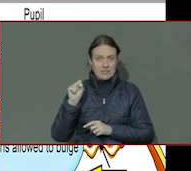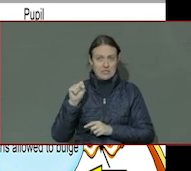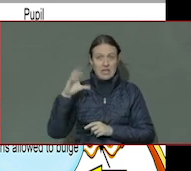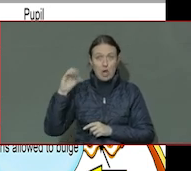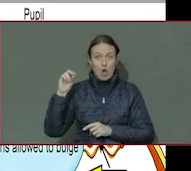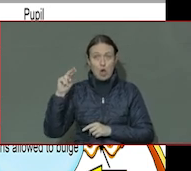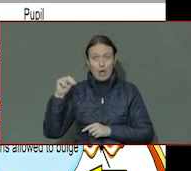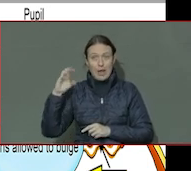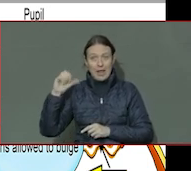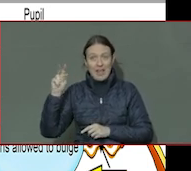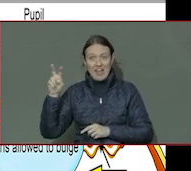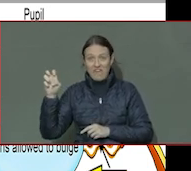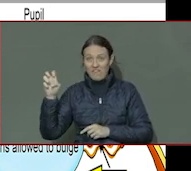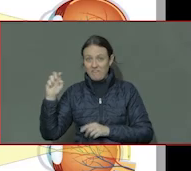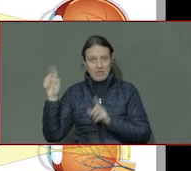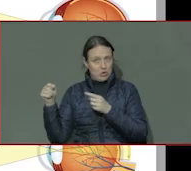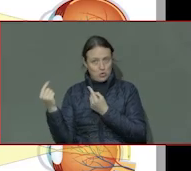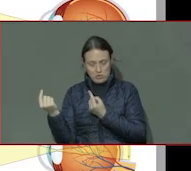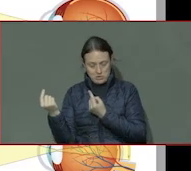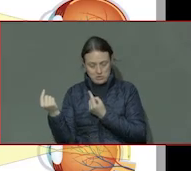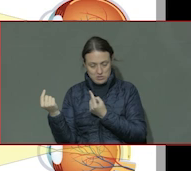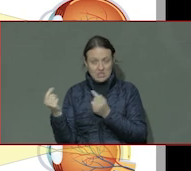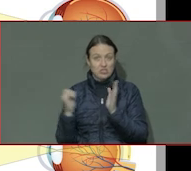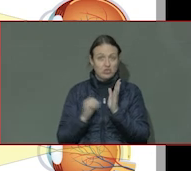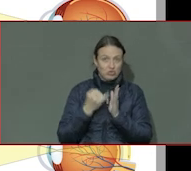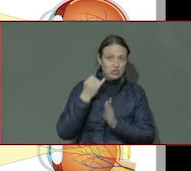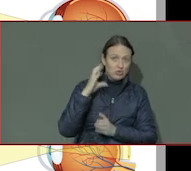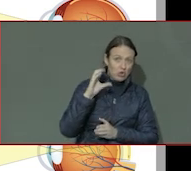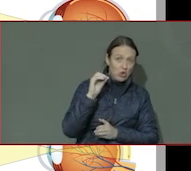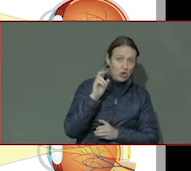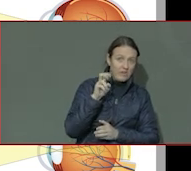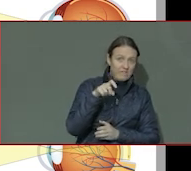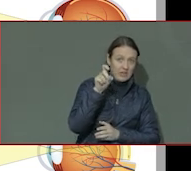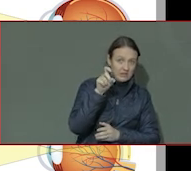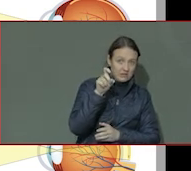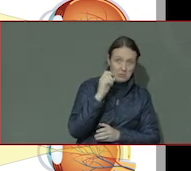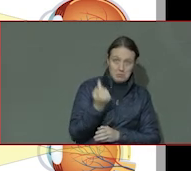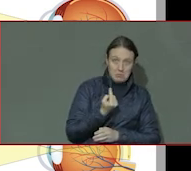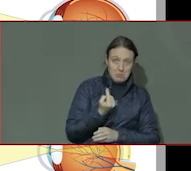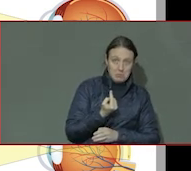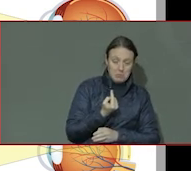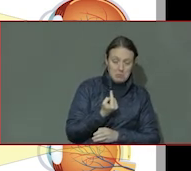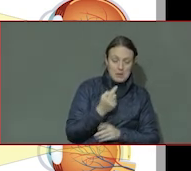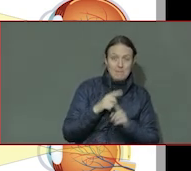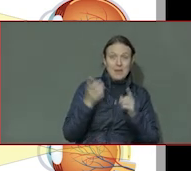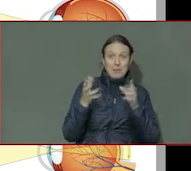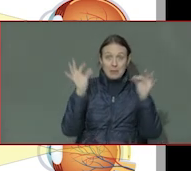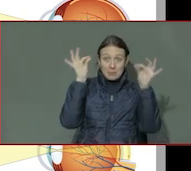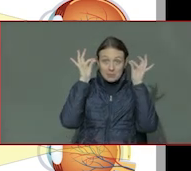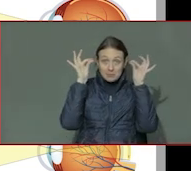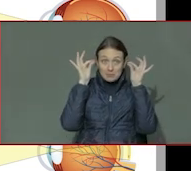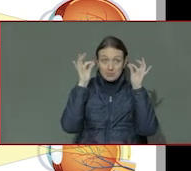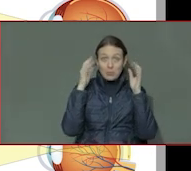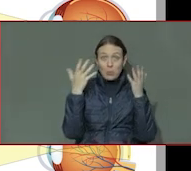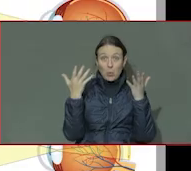concave. But if they give you lenses from optometrists, then we can use the